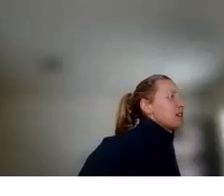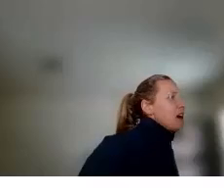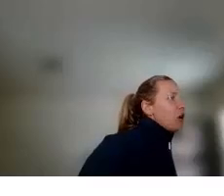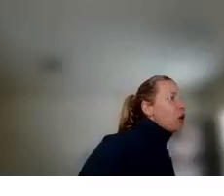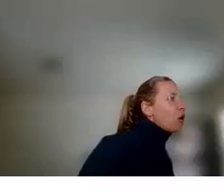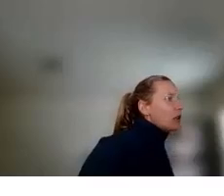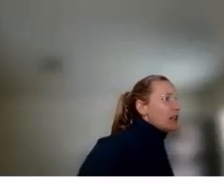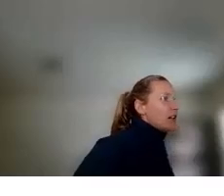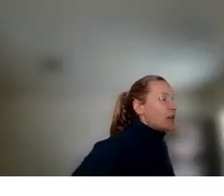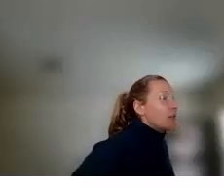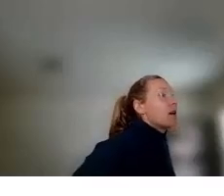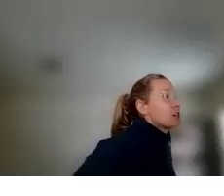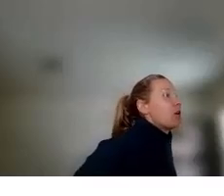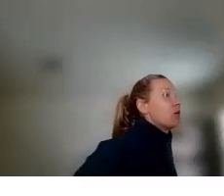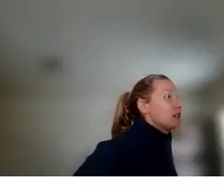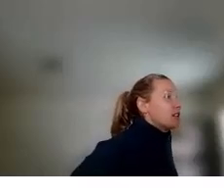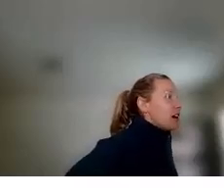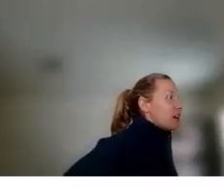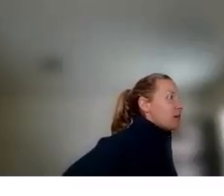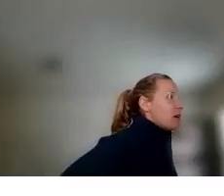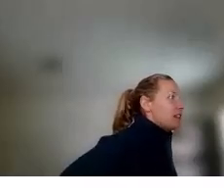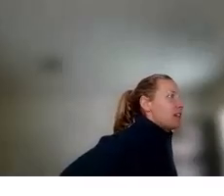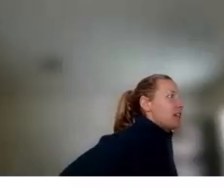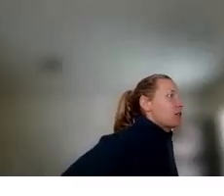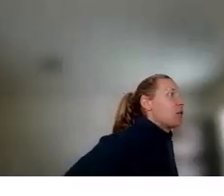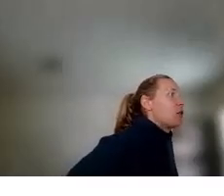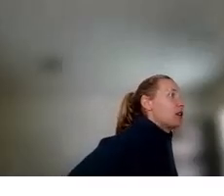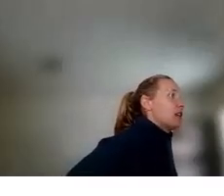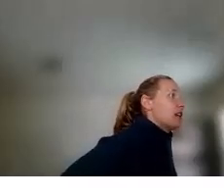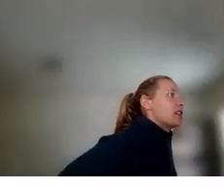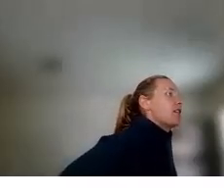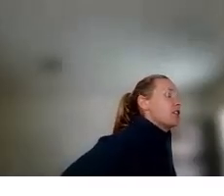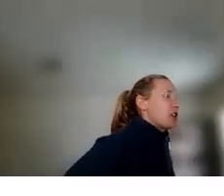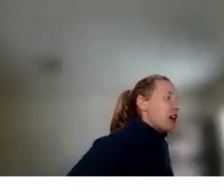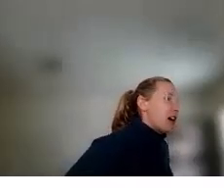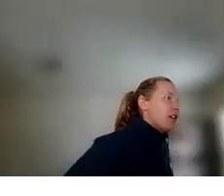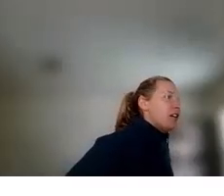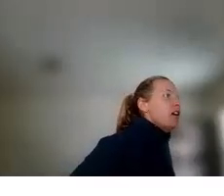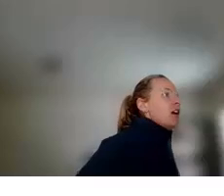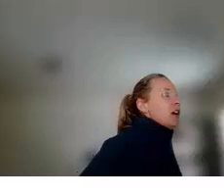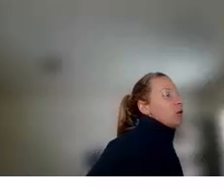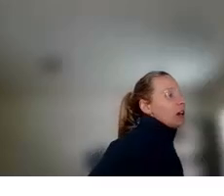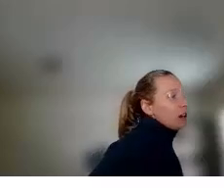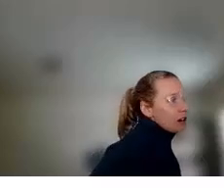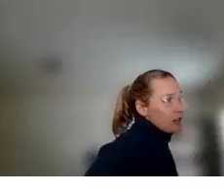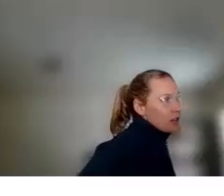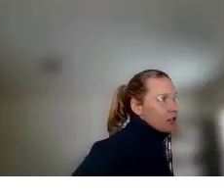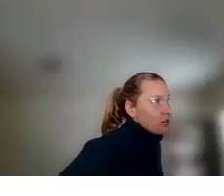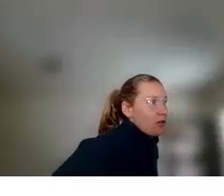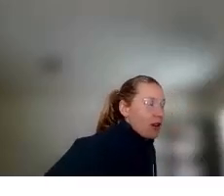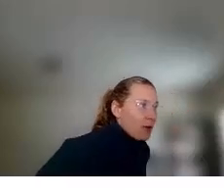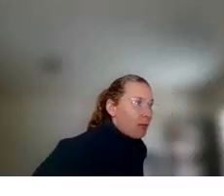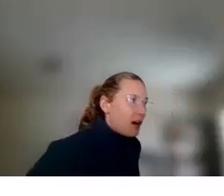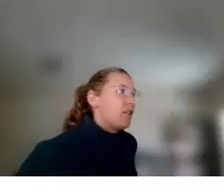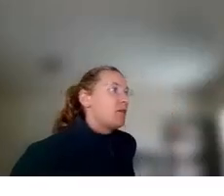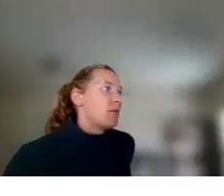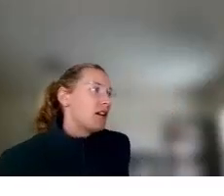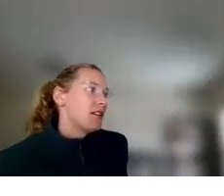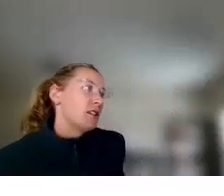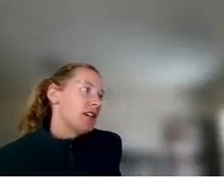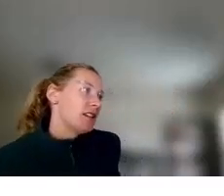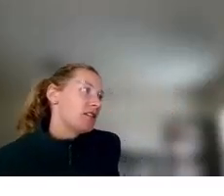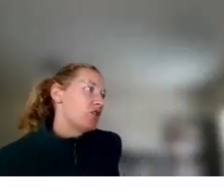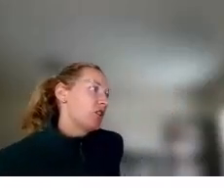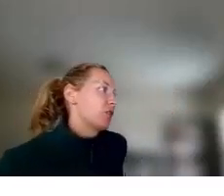they must only document and score the needs of the child and what caregivers do that are above